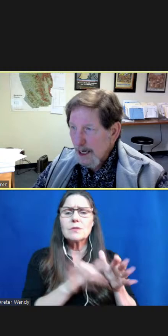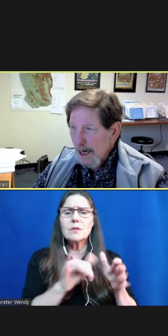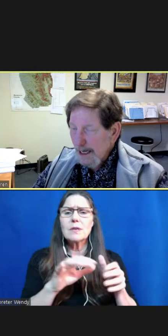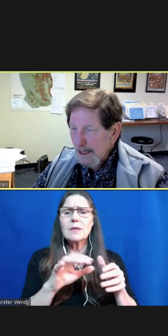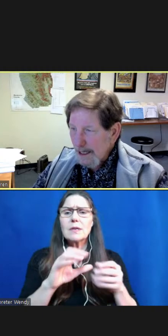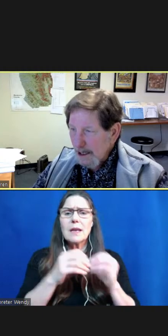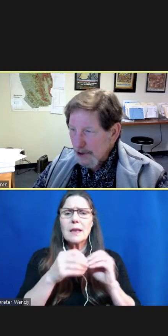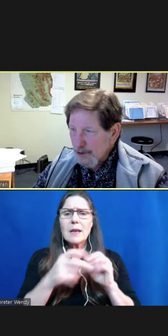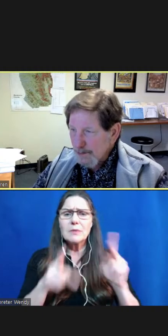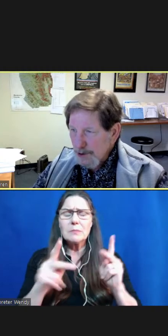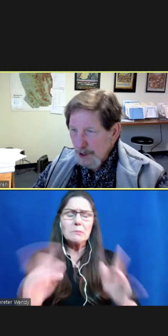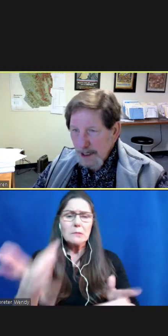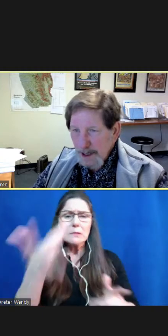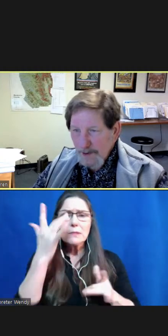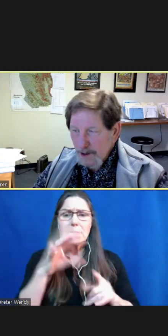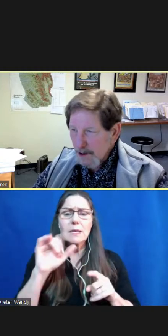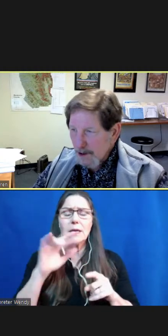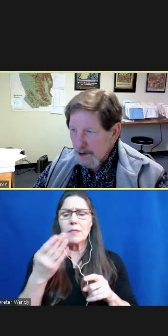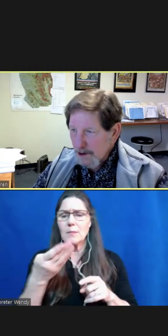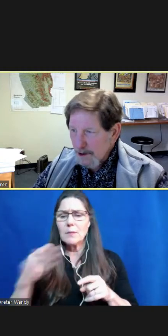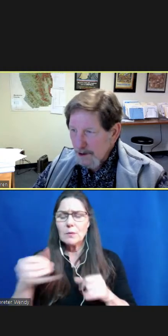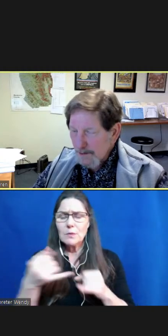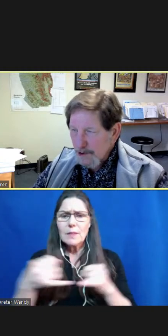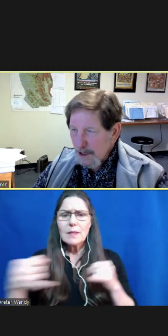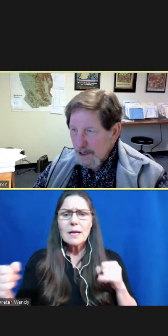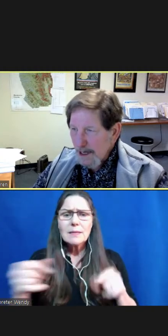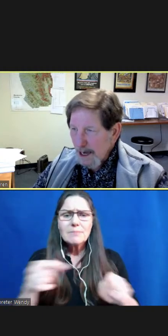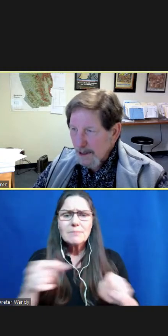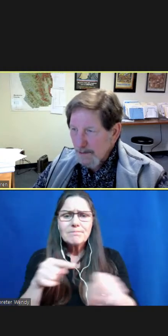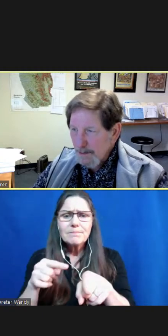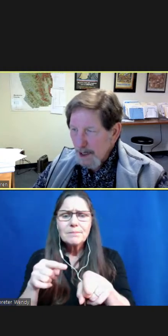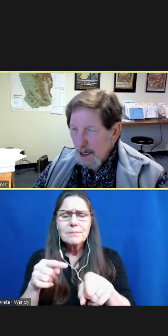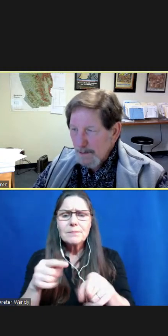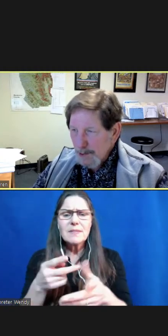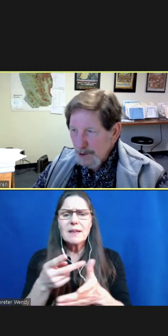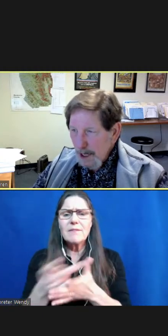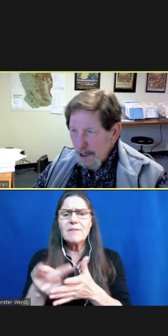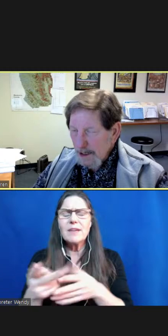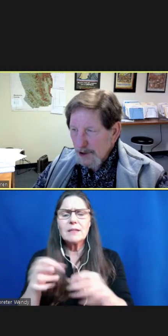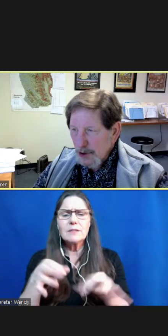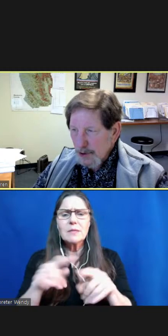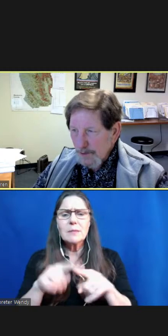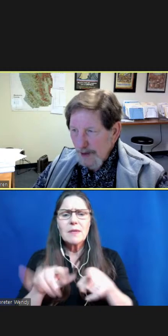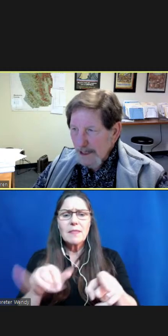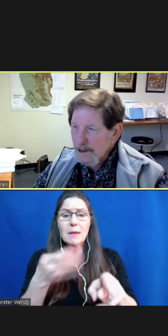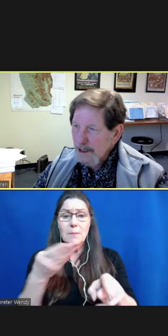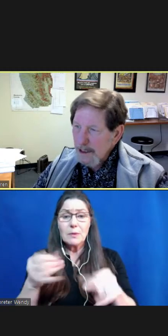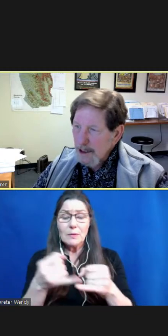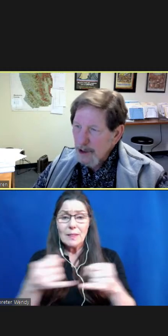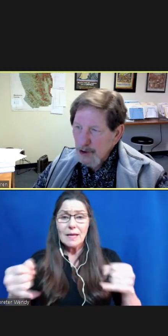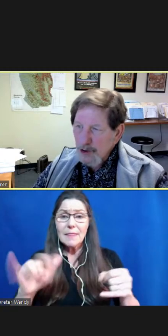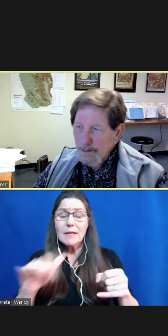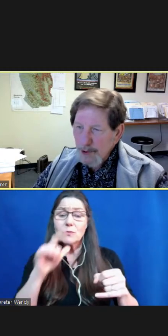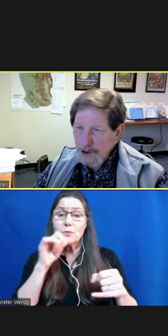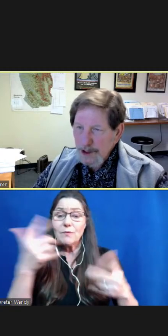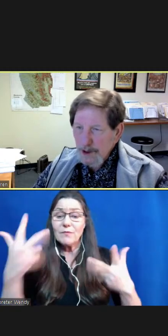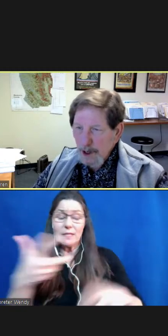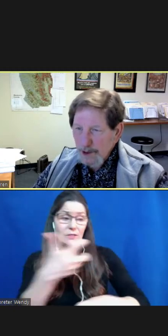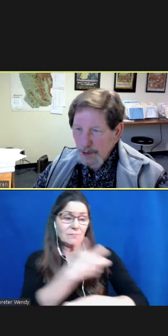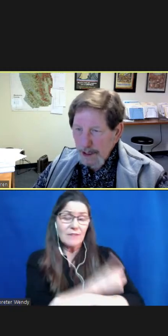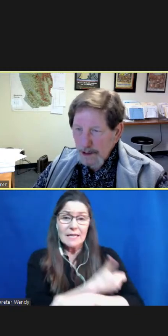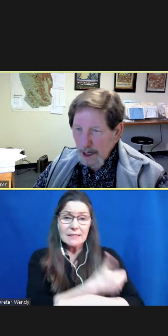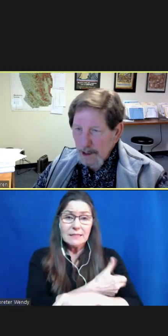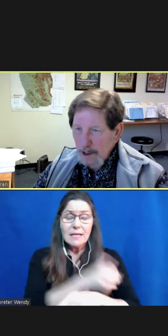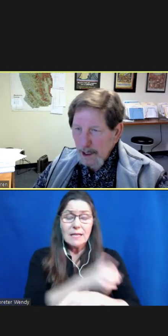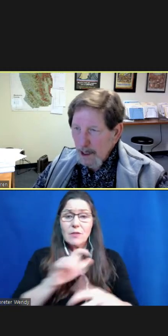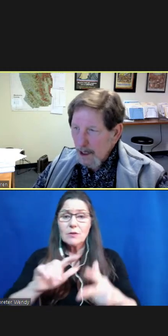cases. And again, here's the blue line. I failed to demonstrate that. And the blue line is those who are vaccinated. Those who are boosted are on